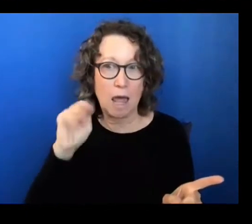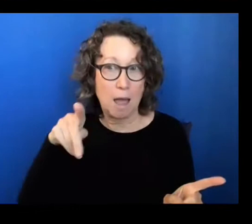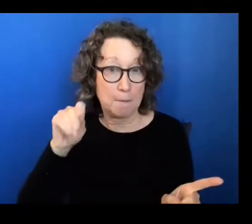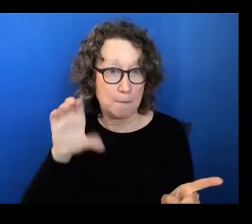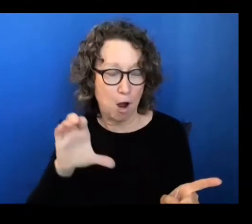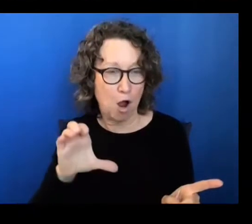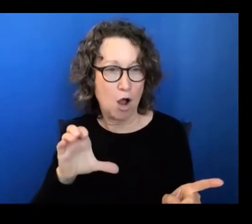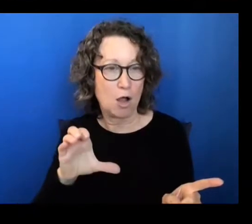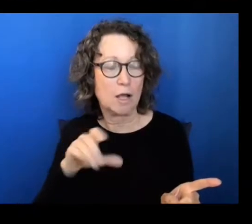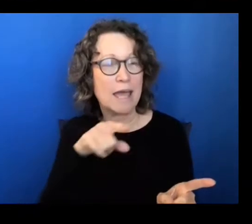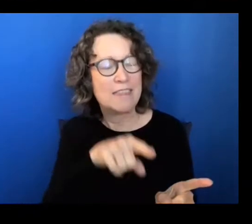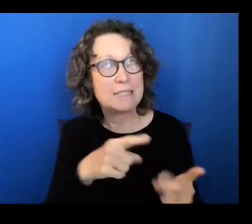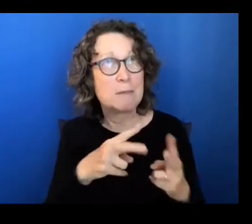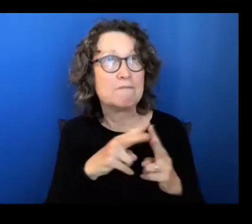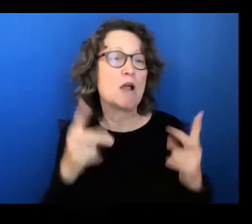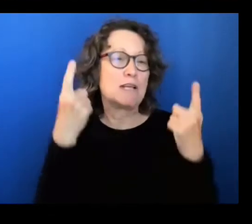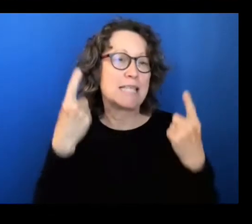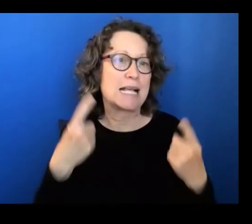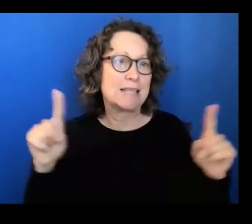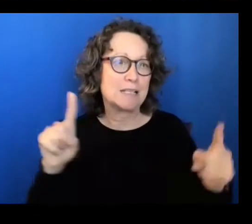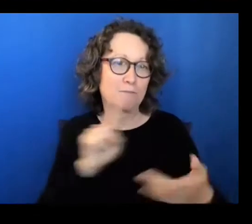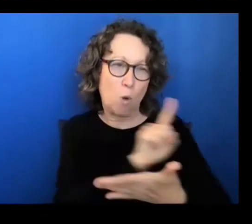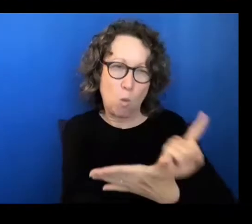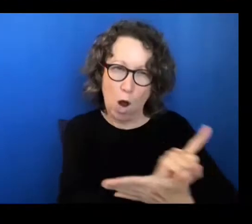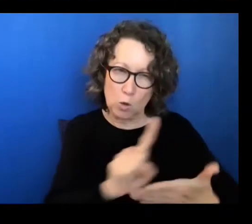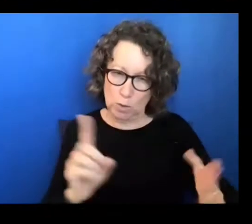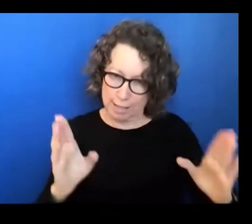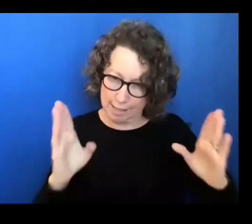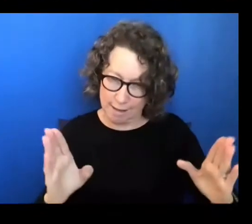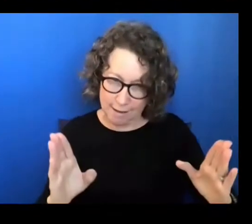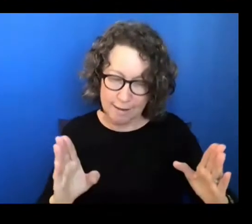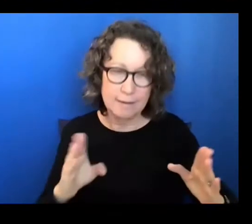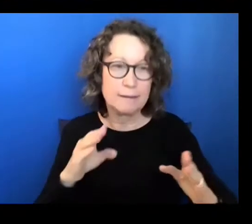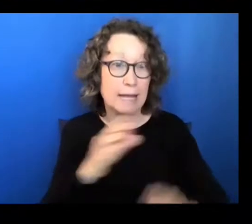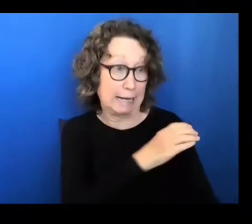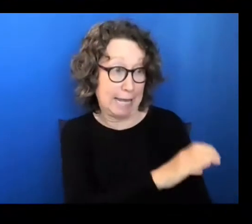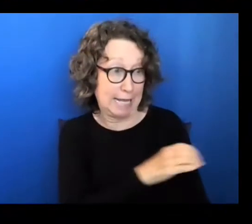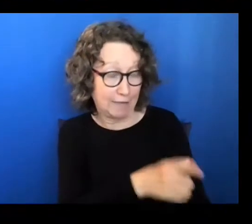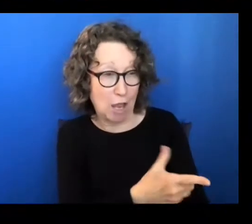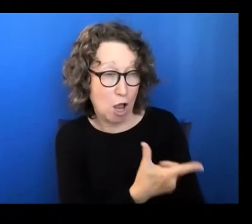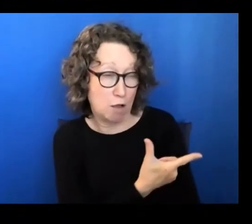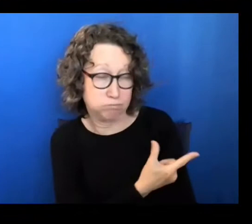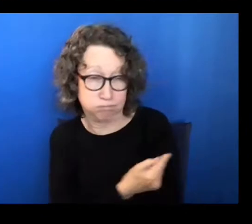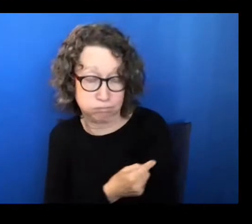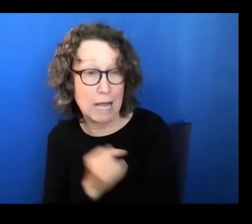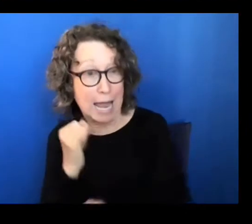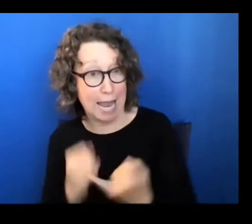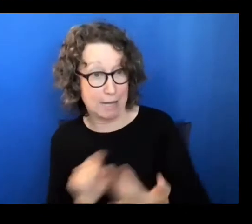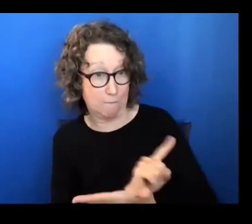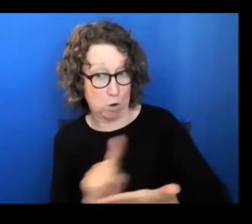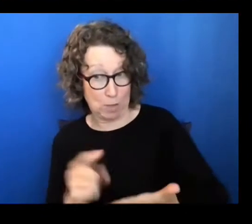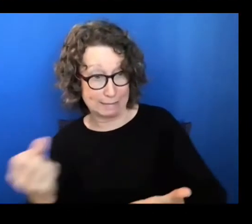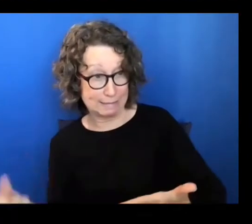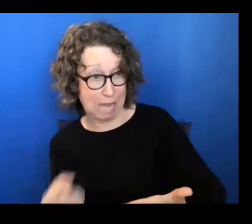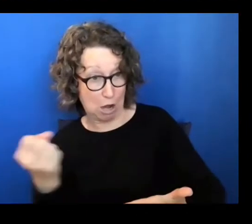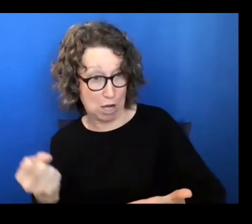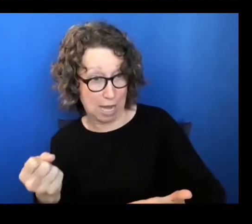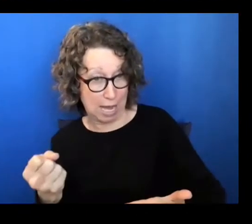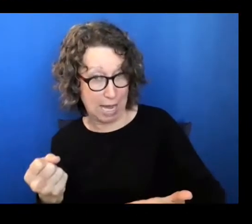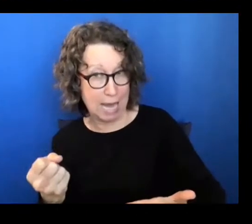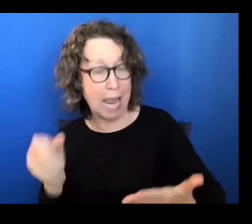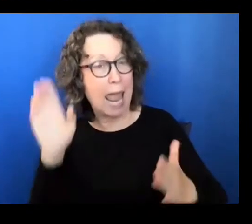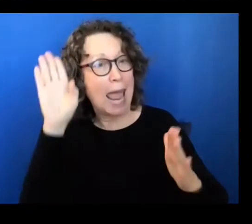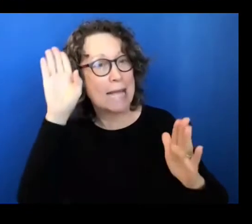concluding a very successful week-long clinic in Lompoc. By the end of our clinic on Saturday, we will